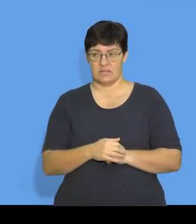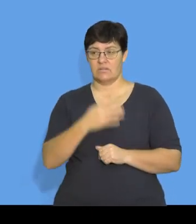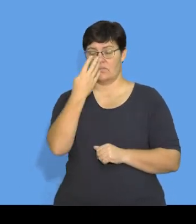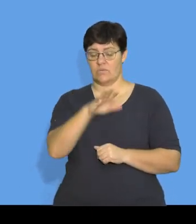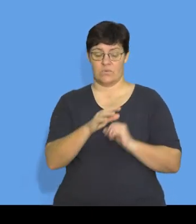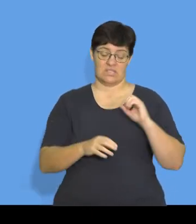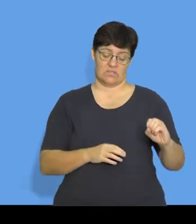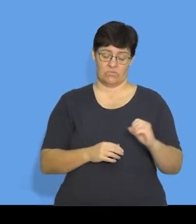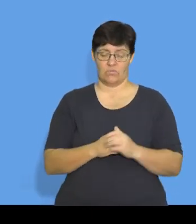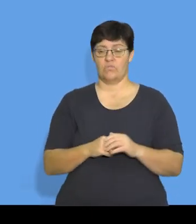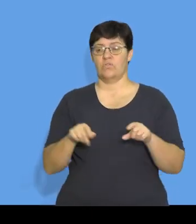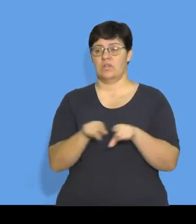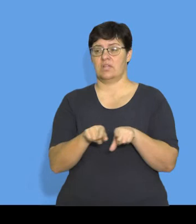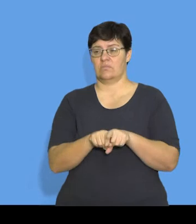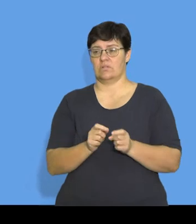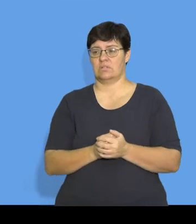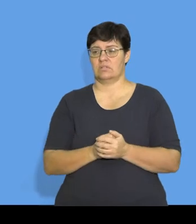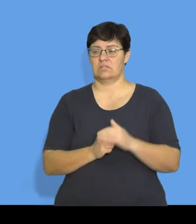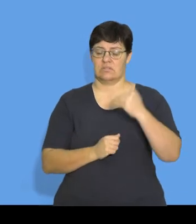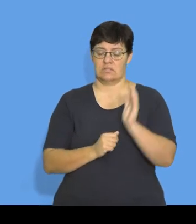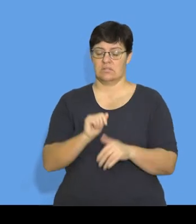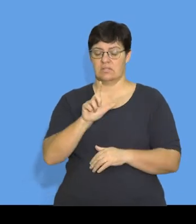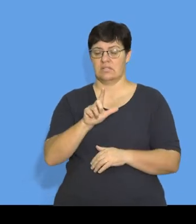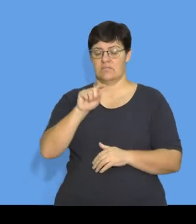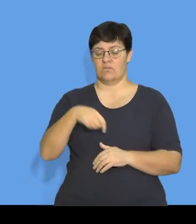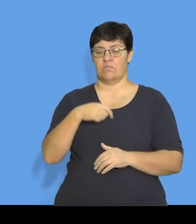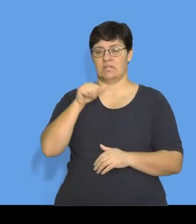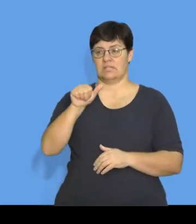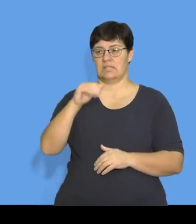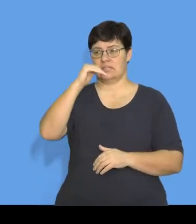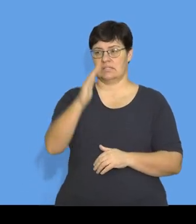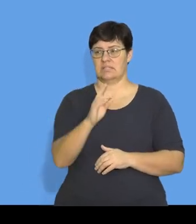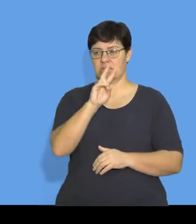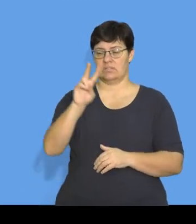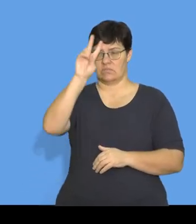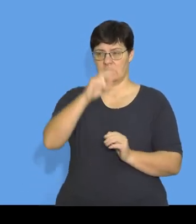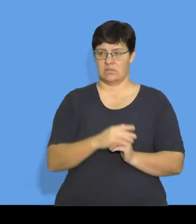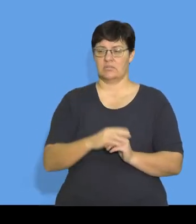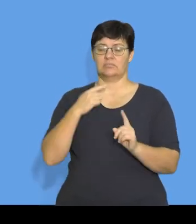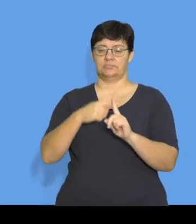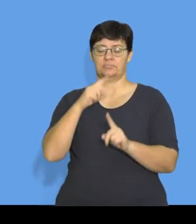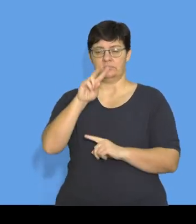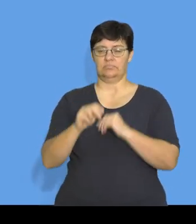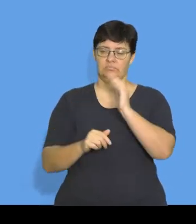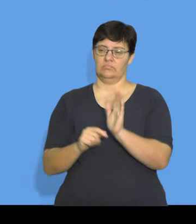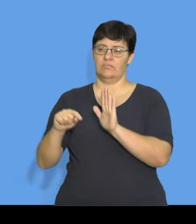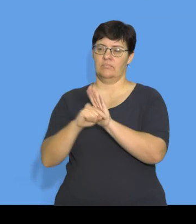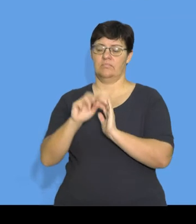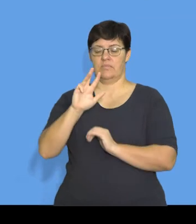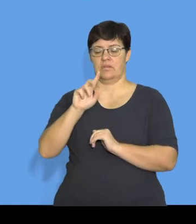0. So 7,6 squared plus 2 times minus